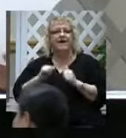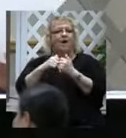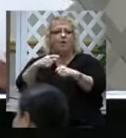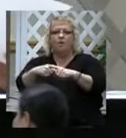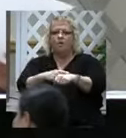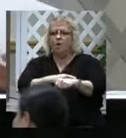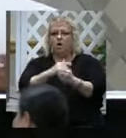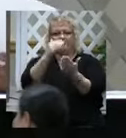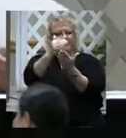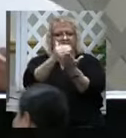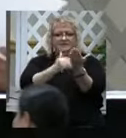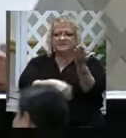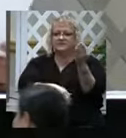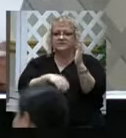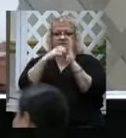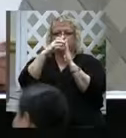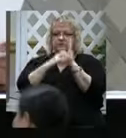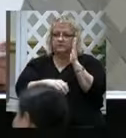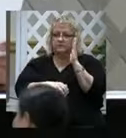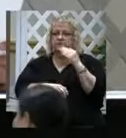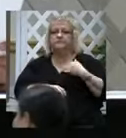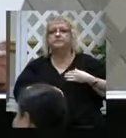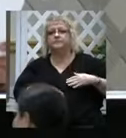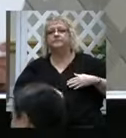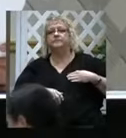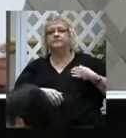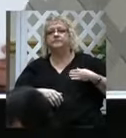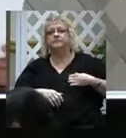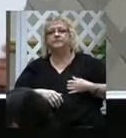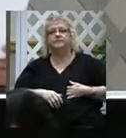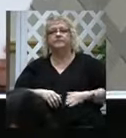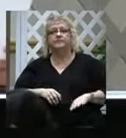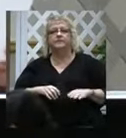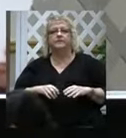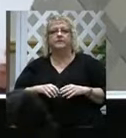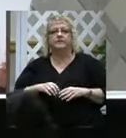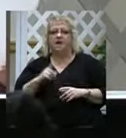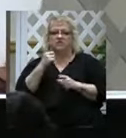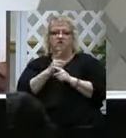and how big of an endeavor you have in front of you. So I simply just